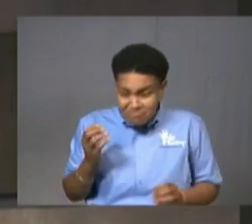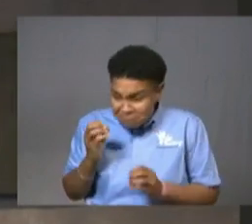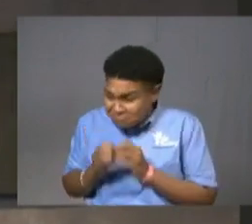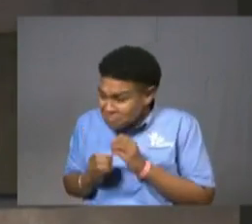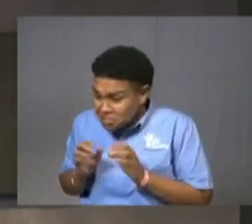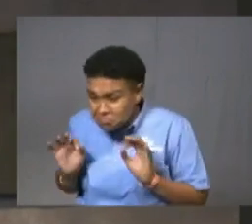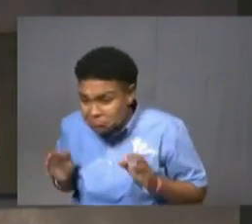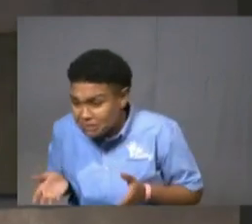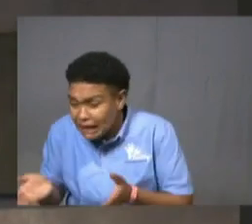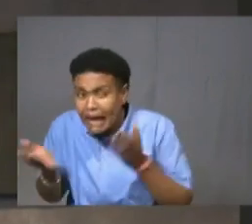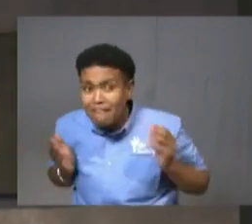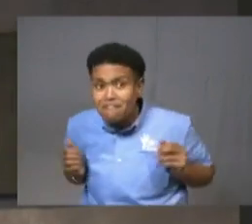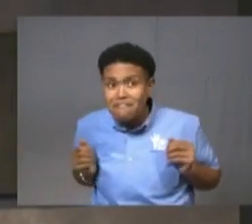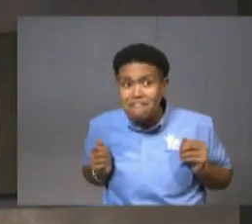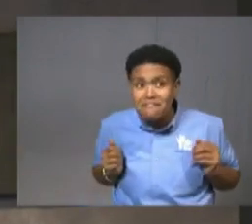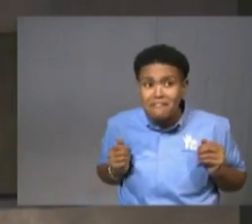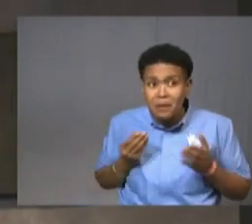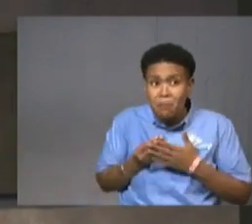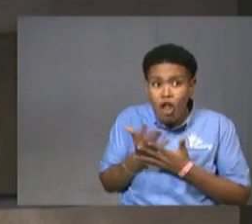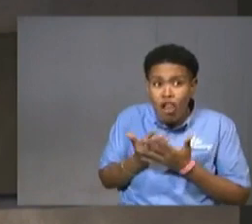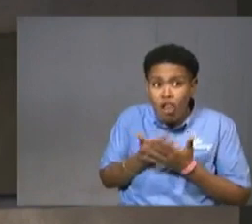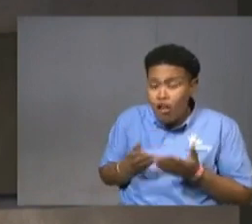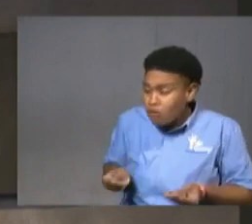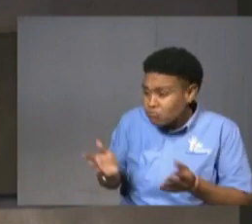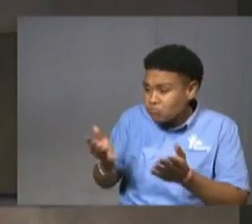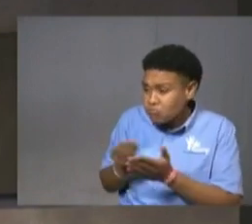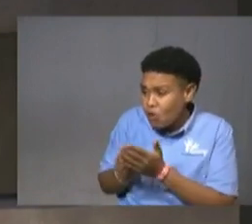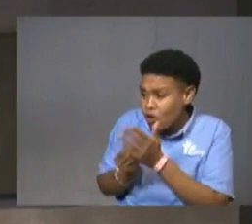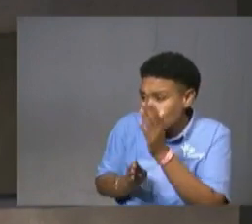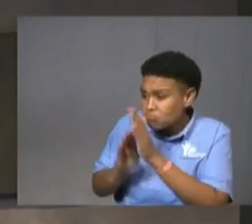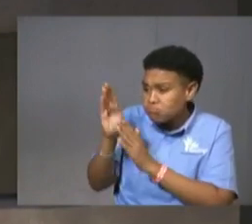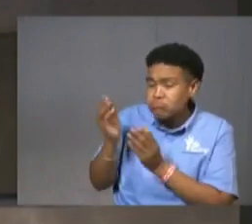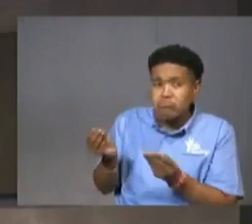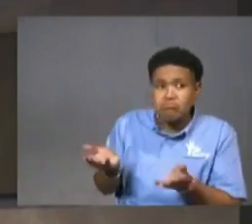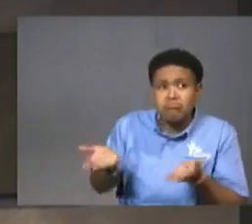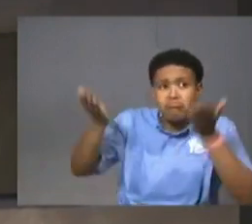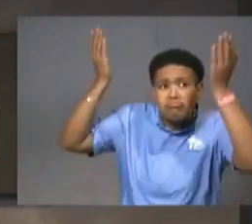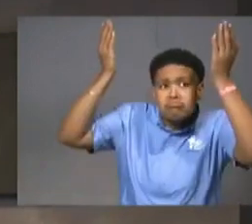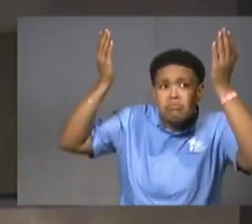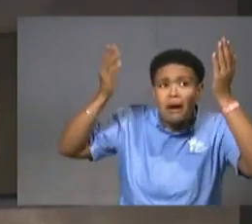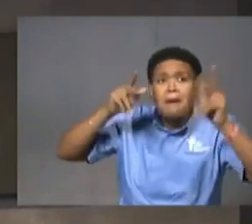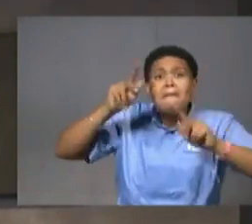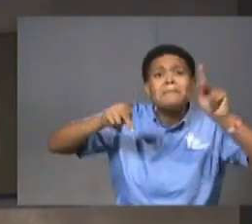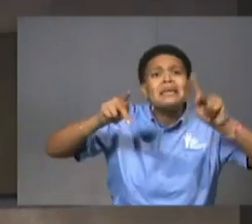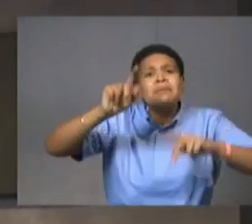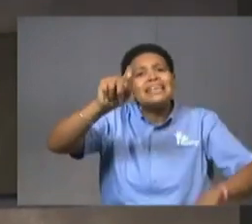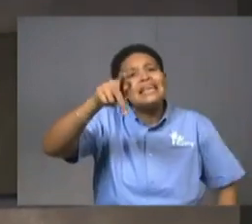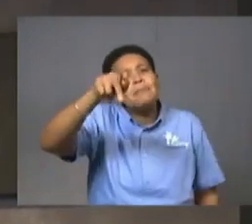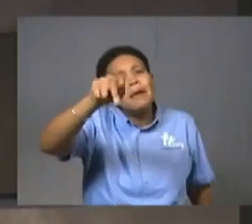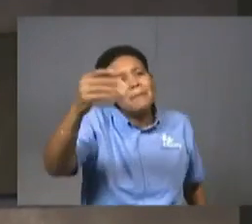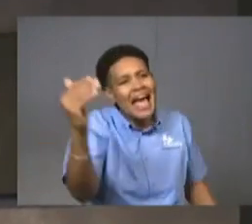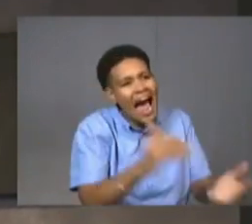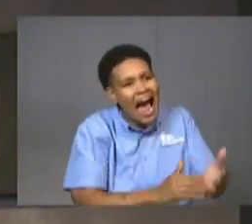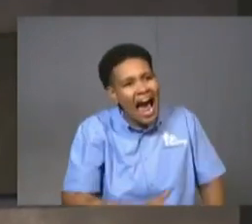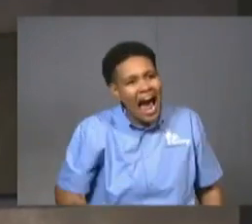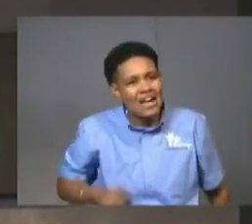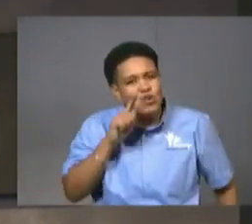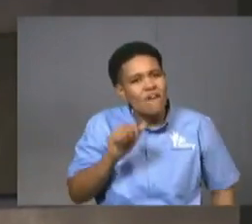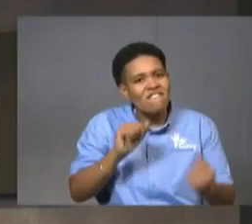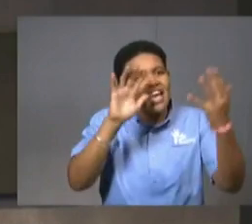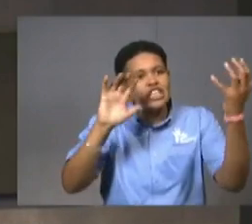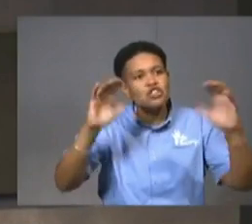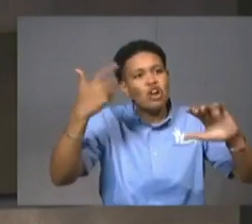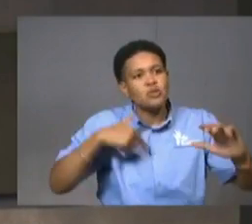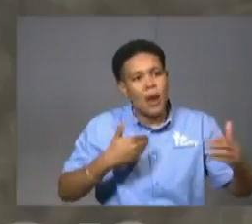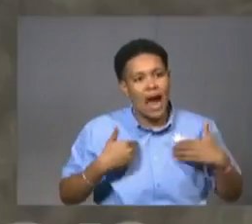The revenue reforms were substantial. Public revenues are up. The people need the People's National Party again. Thank you to so face very much, the crisis Mr. Golding. we